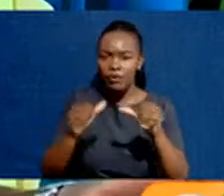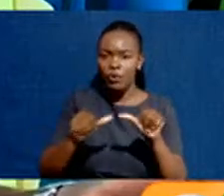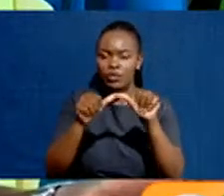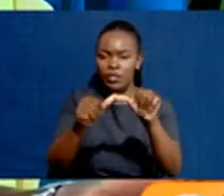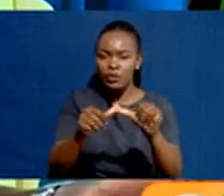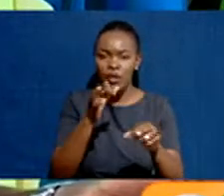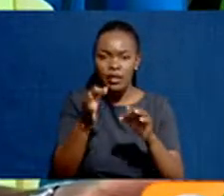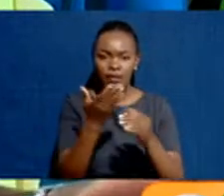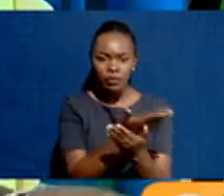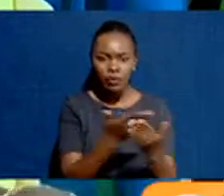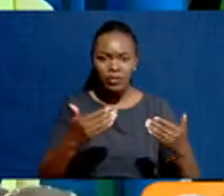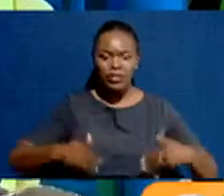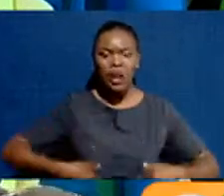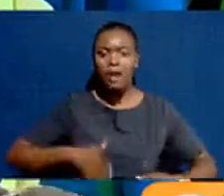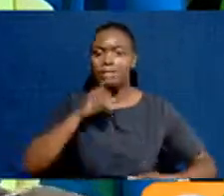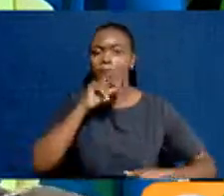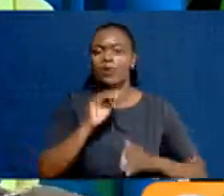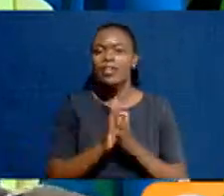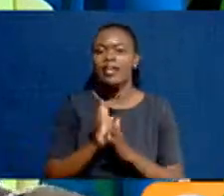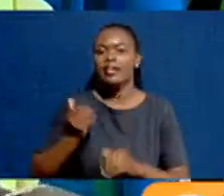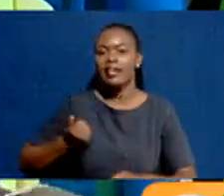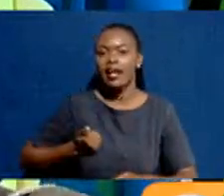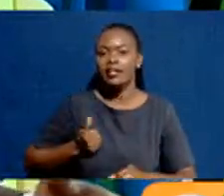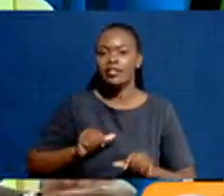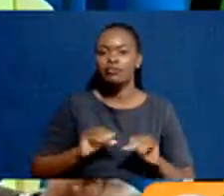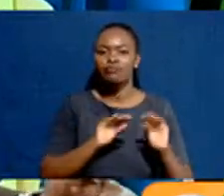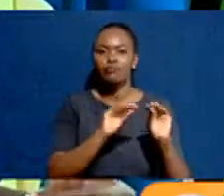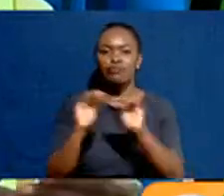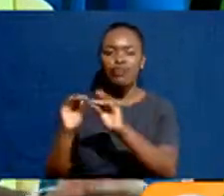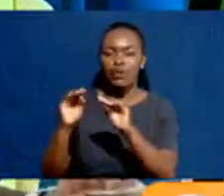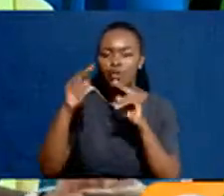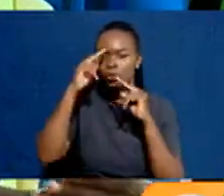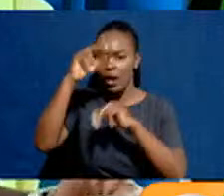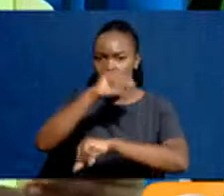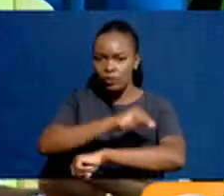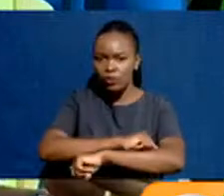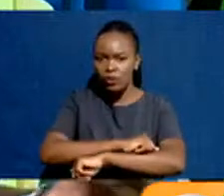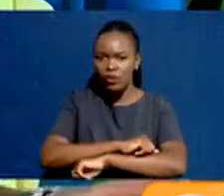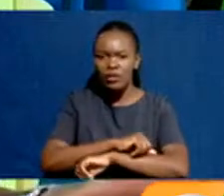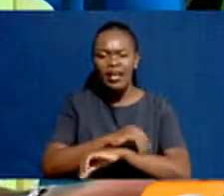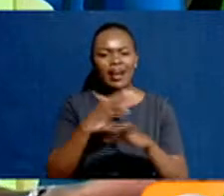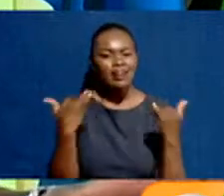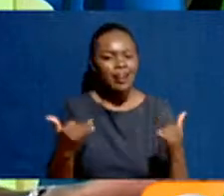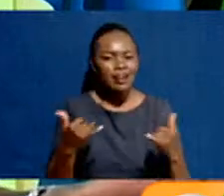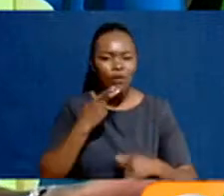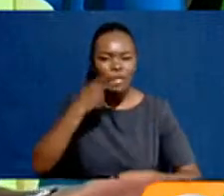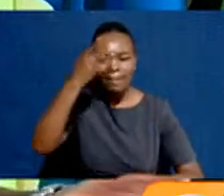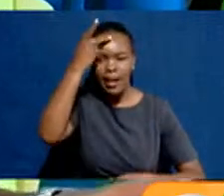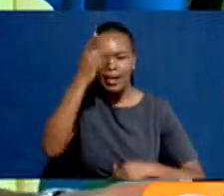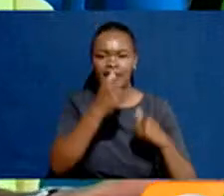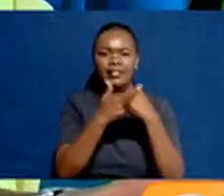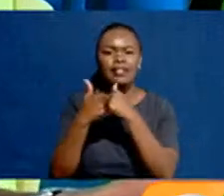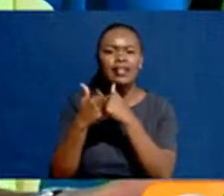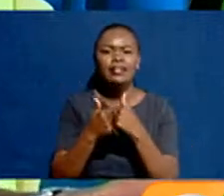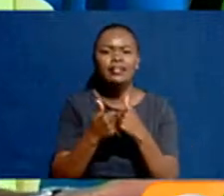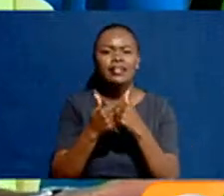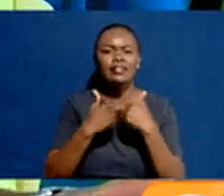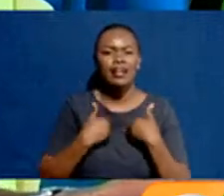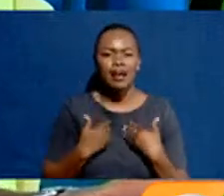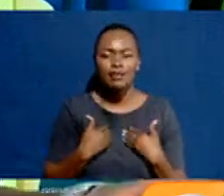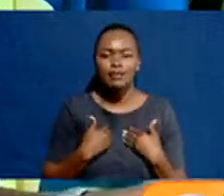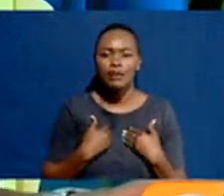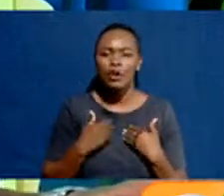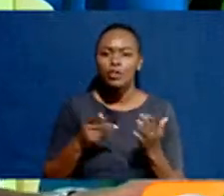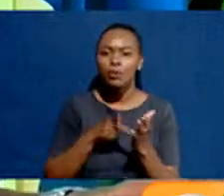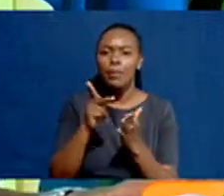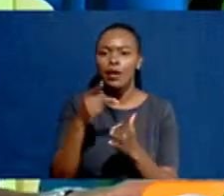boys and girls going to secondary school. Already the parents are having a challenge even affording the school uniform